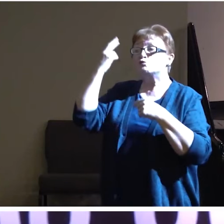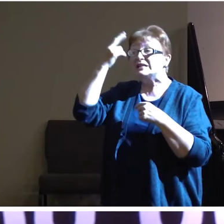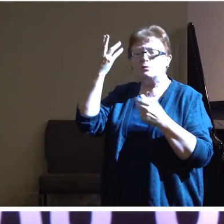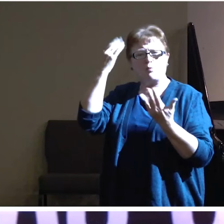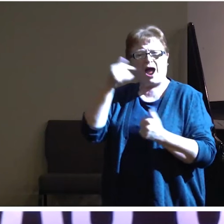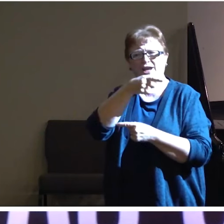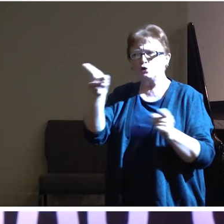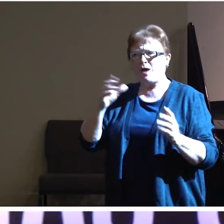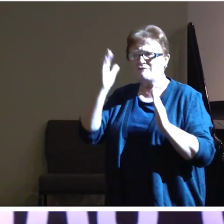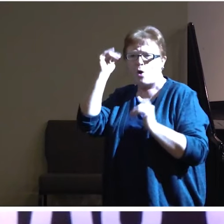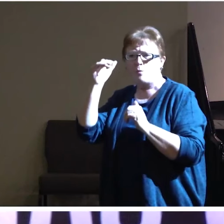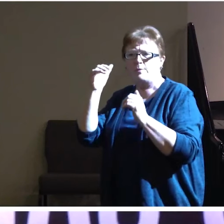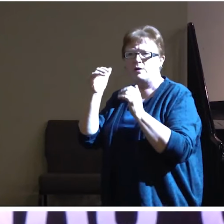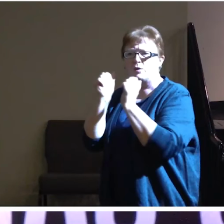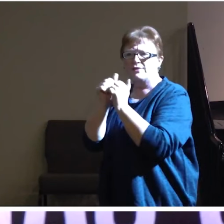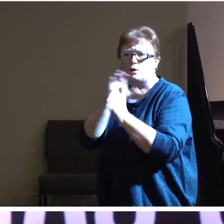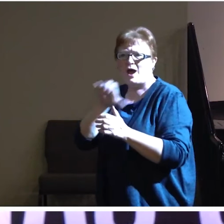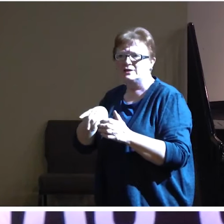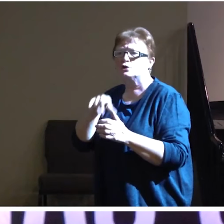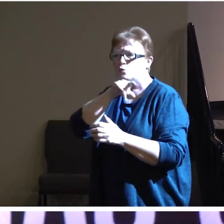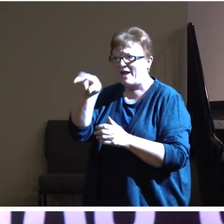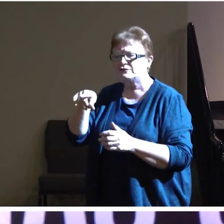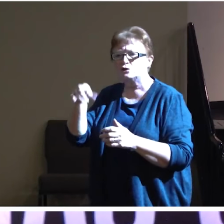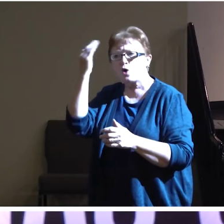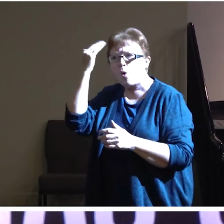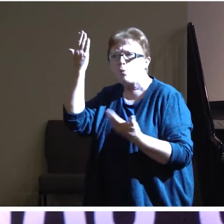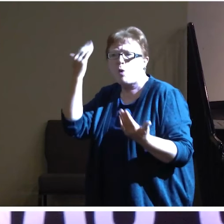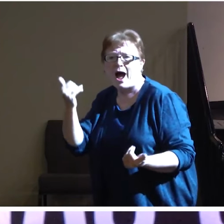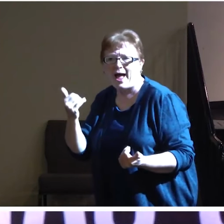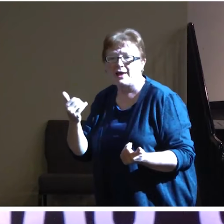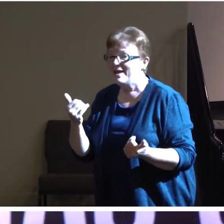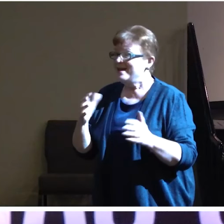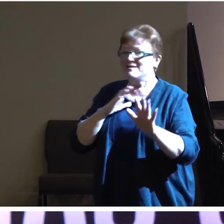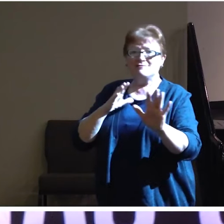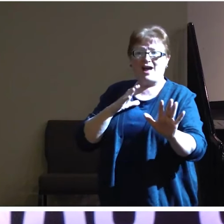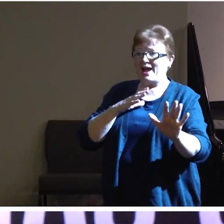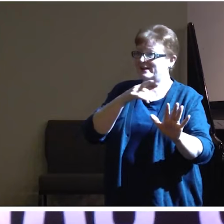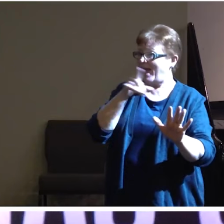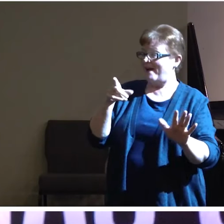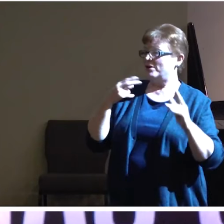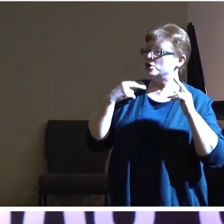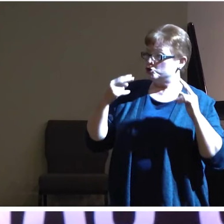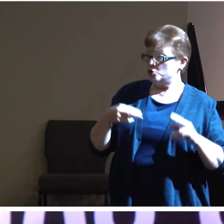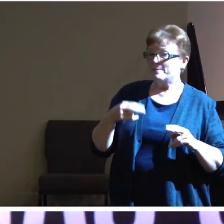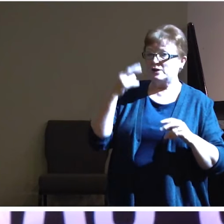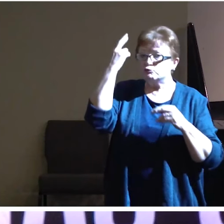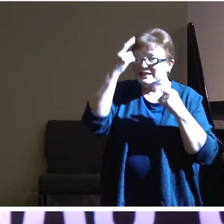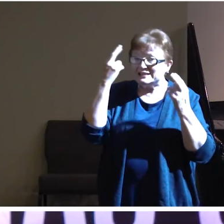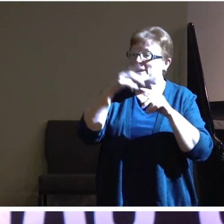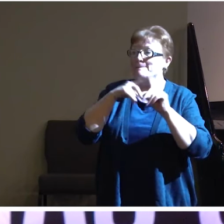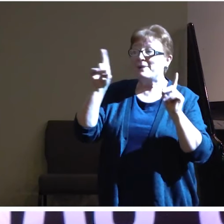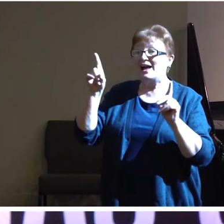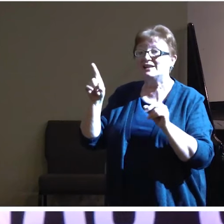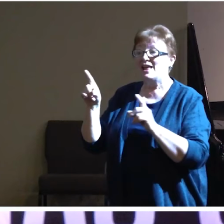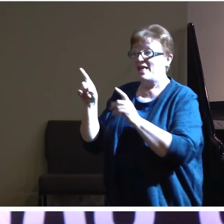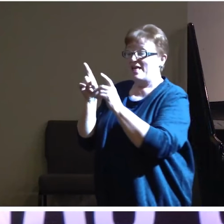we have in Christ. The word of God is not opposed to human reason, but the word of God adds something